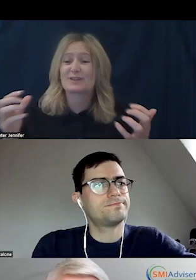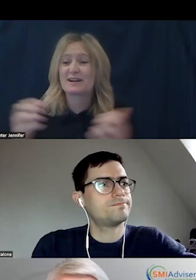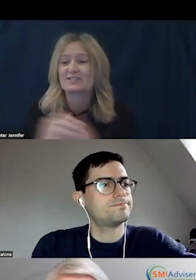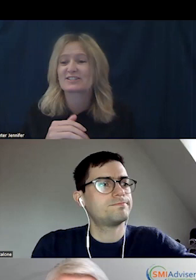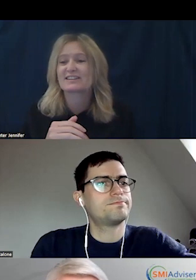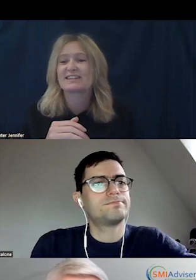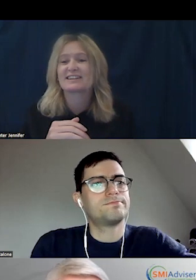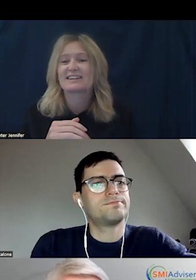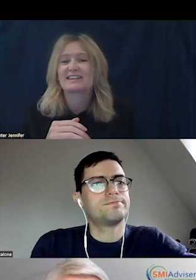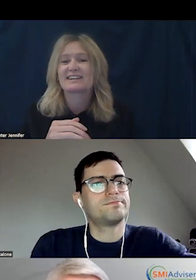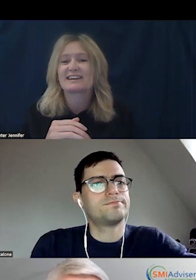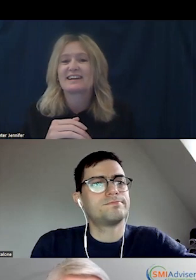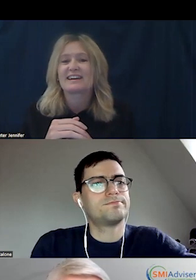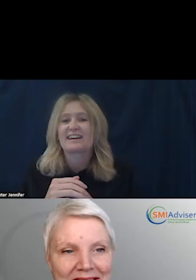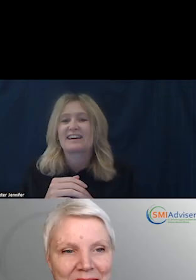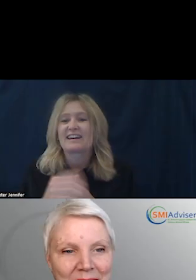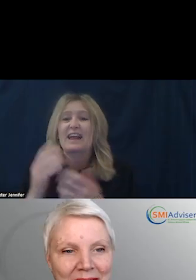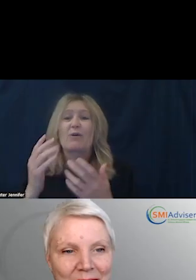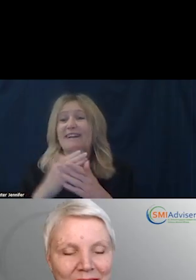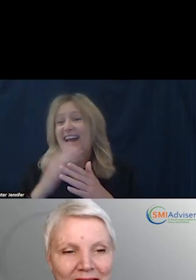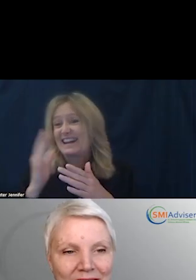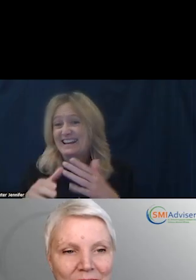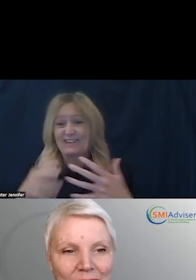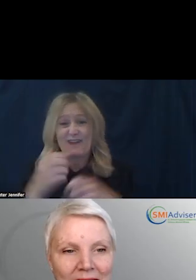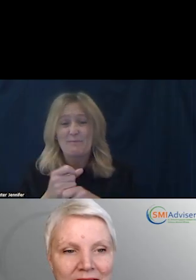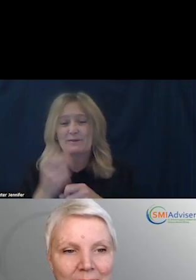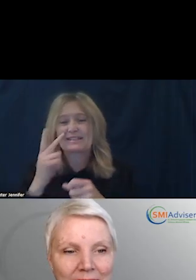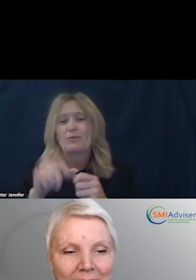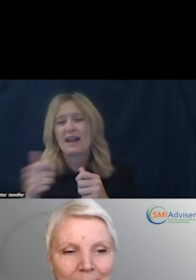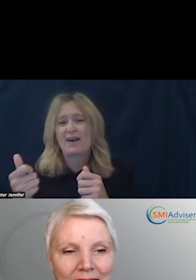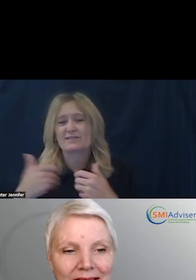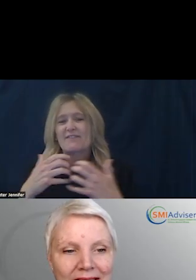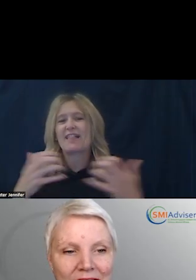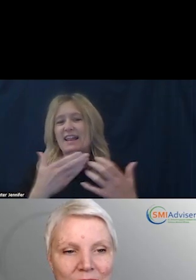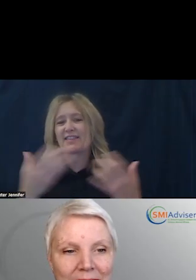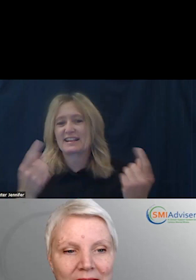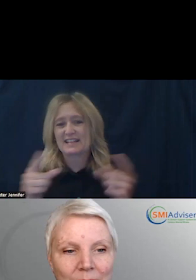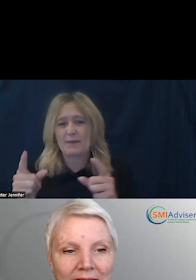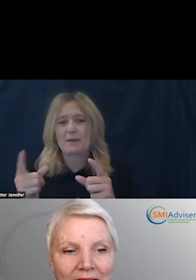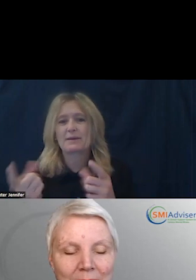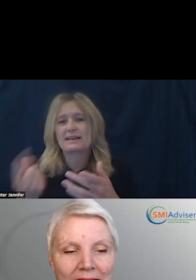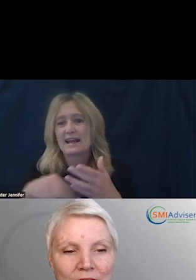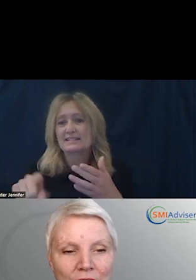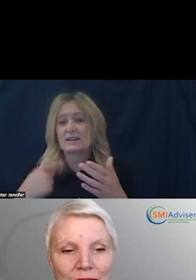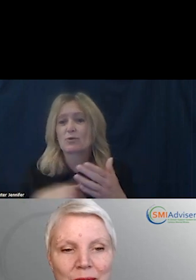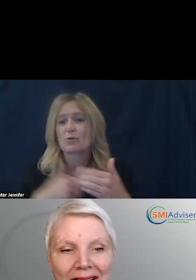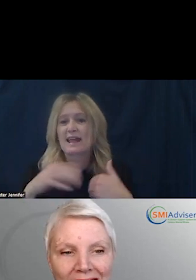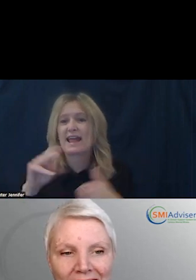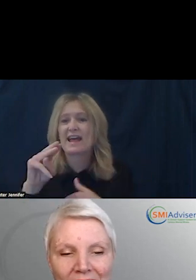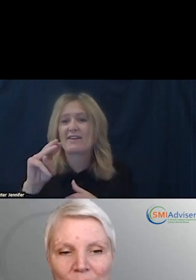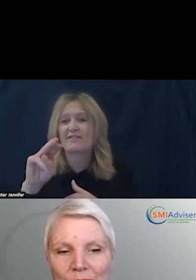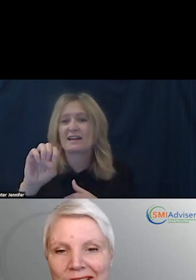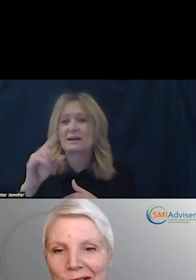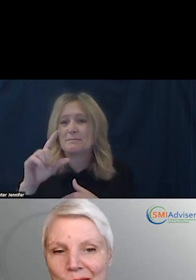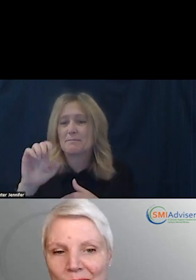move on and land this plane. Let's see what else we've got. So lots coming up. Next week, we have Megan